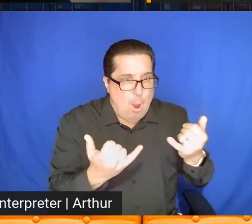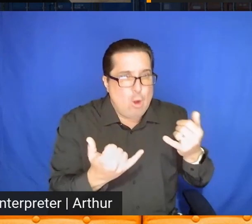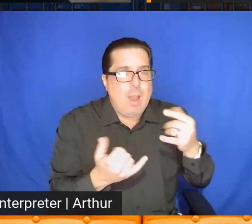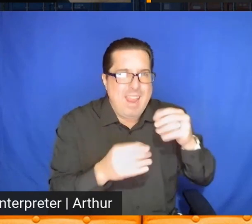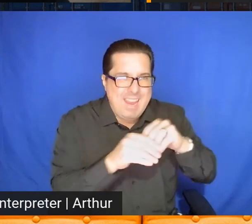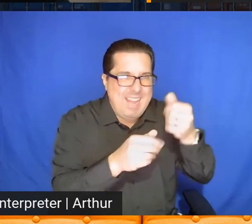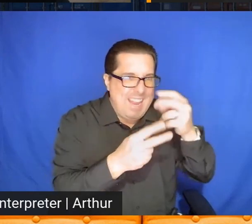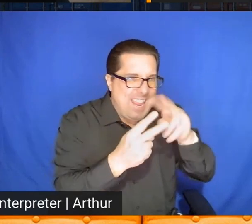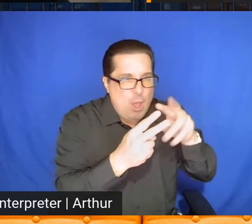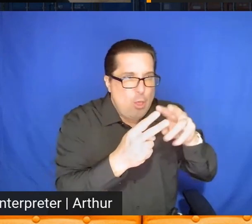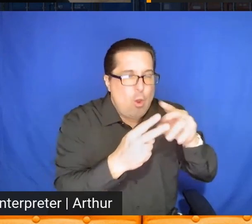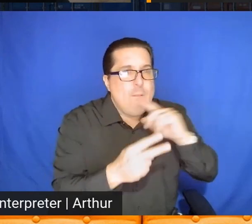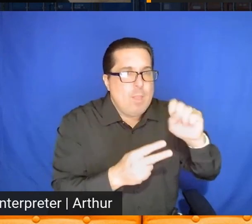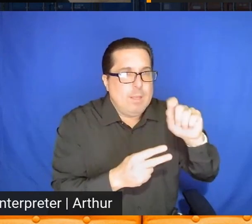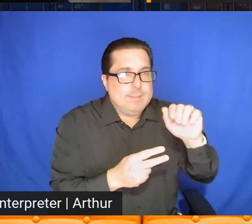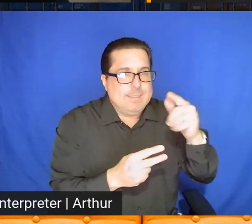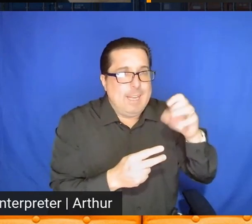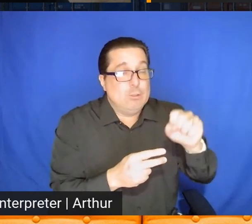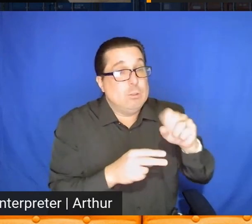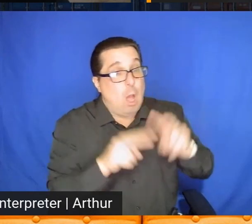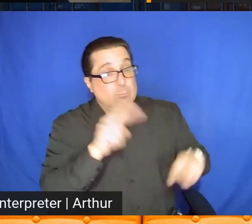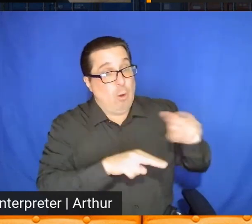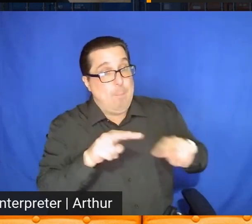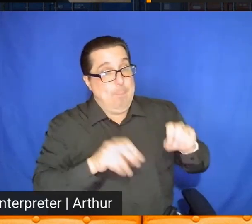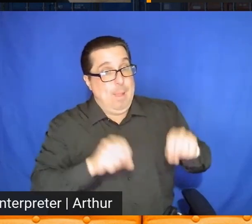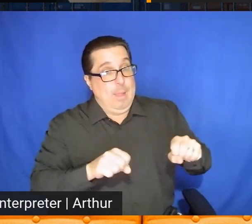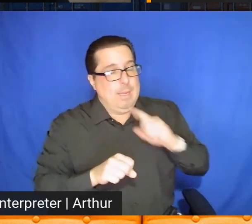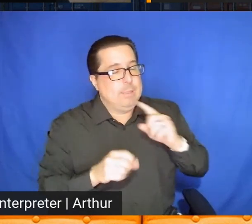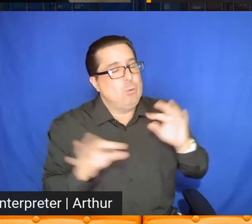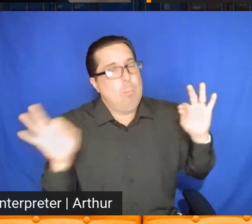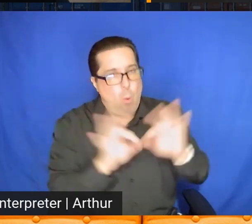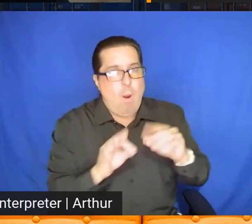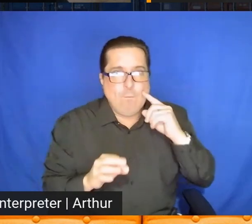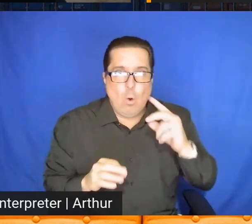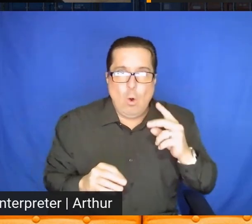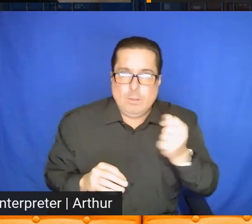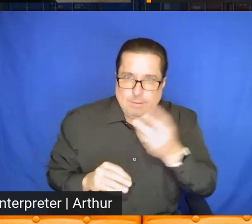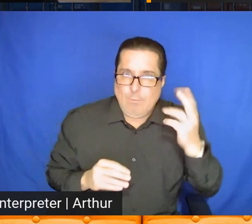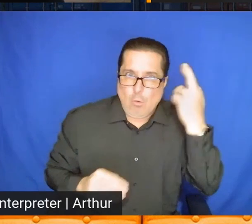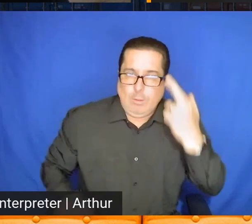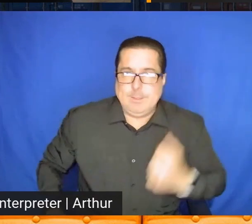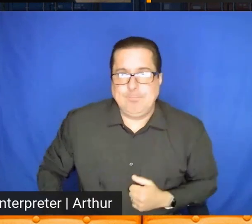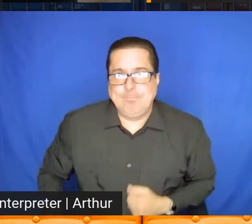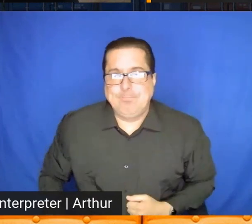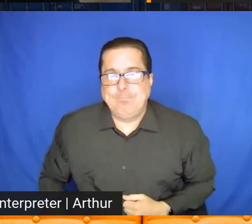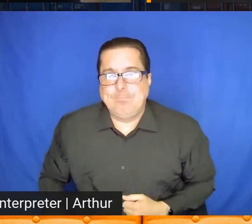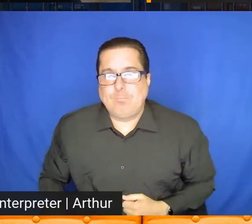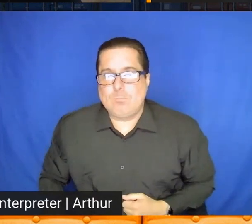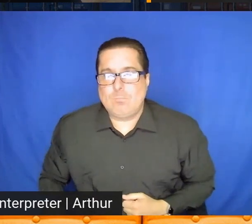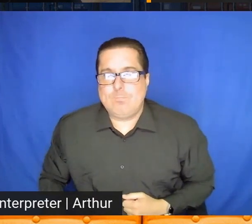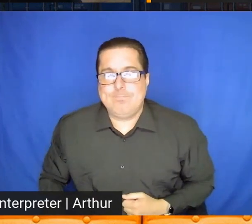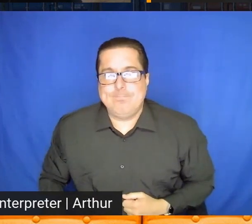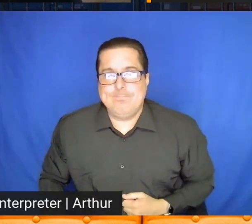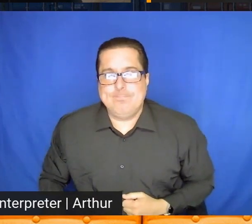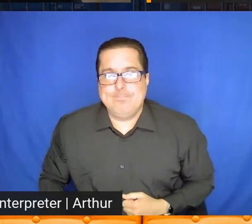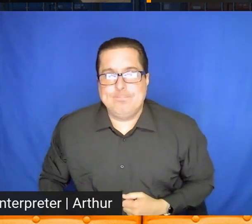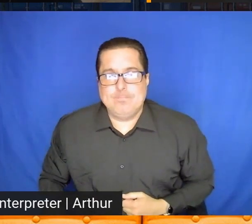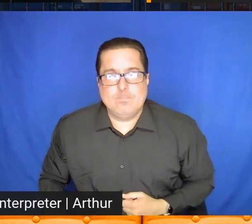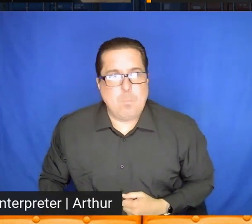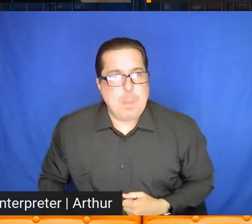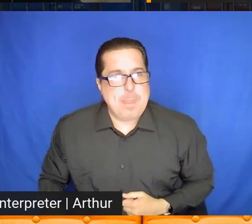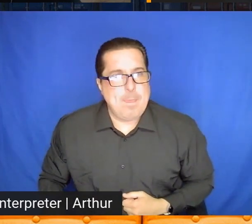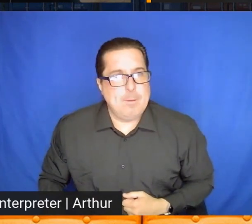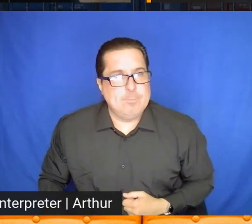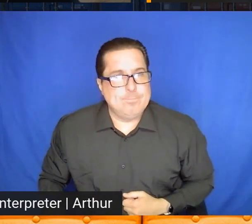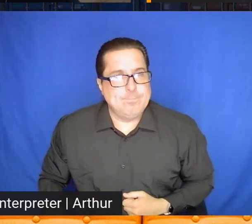stages, observability is important, but it's important for different reasons. So let's say if we're looking at modernization, when we're moving to containers,